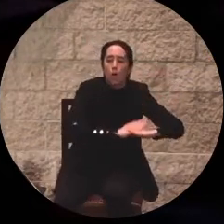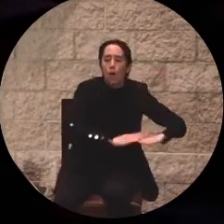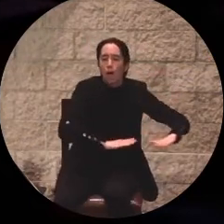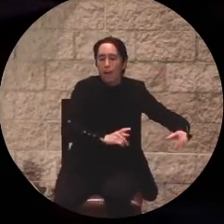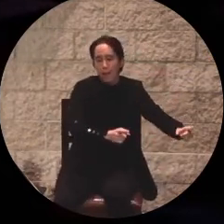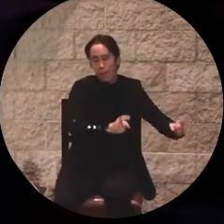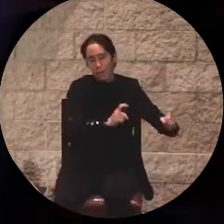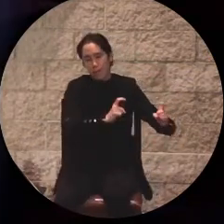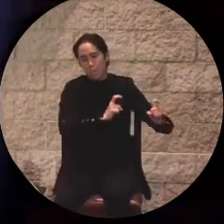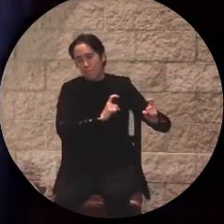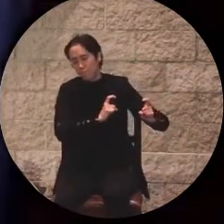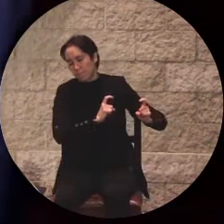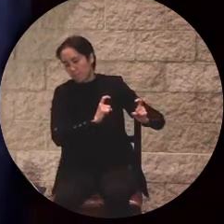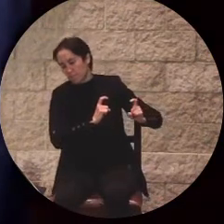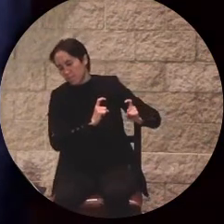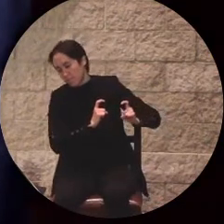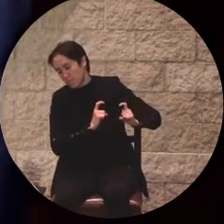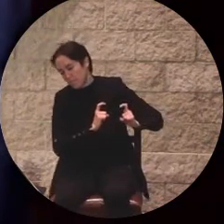behind.